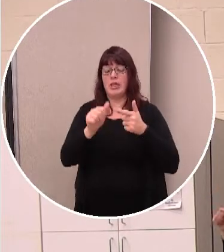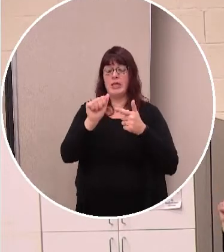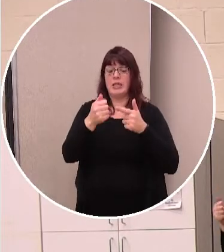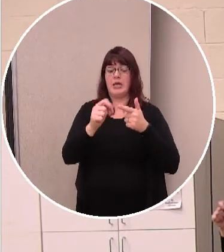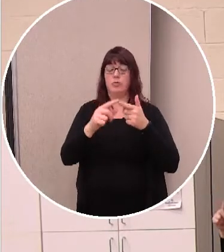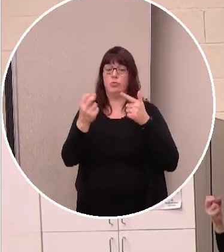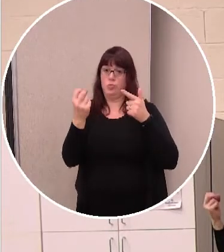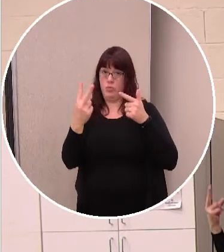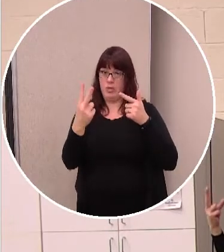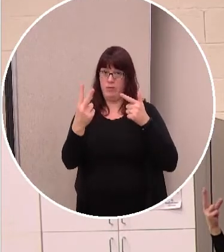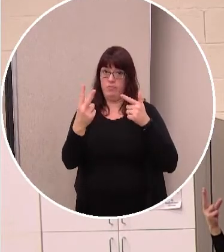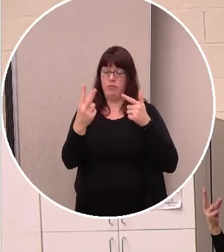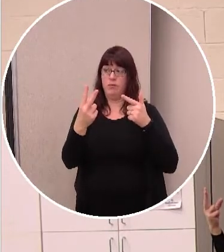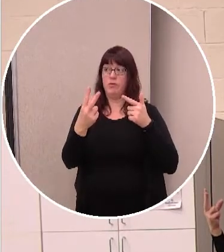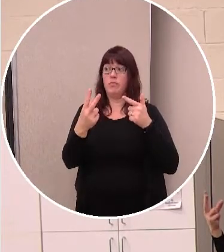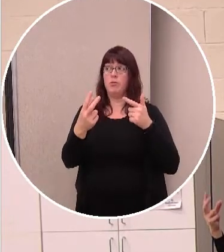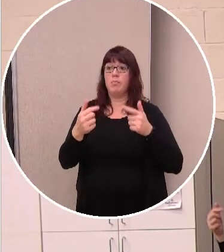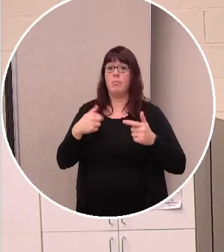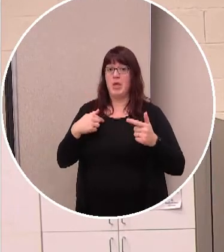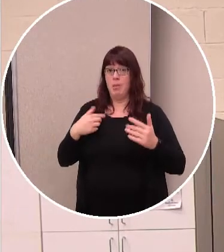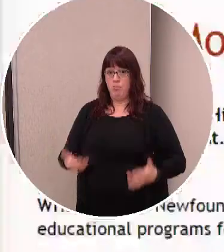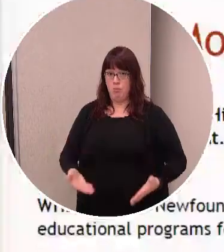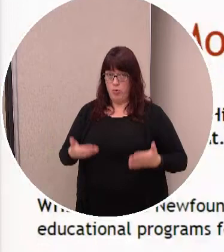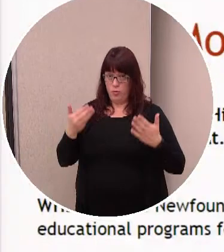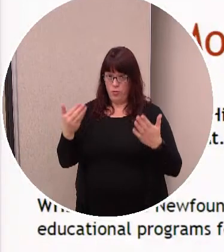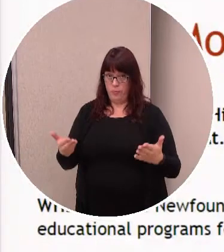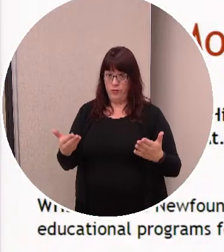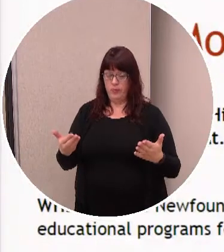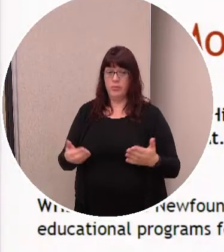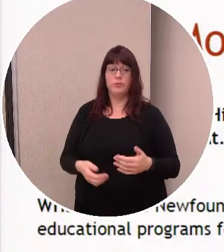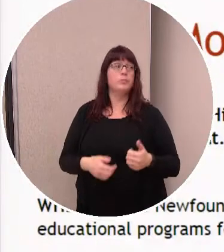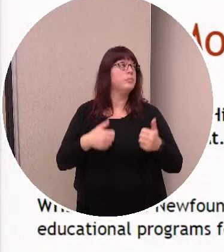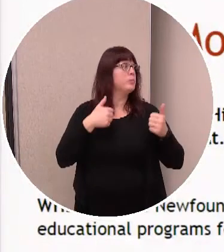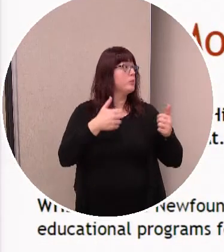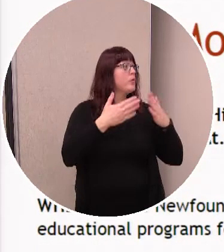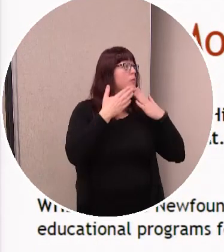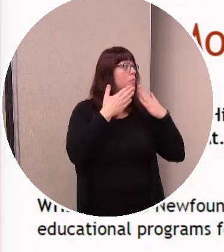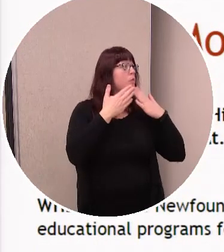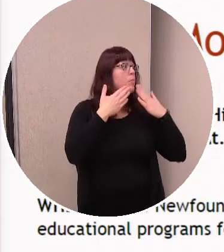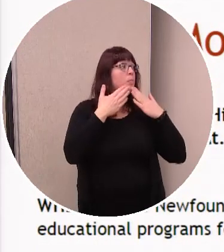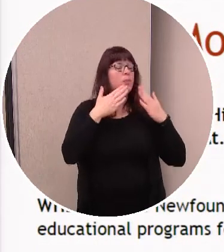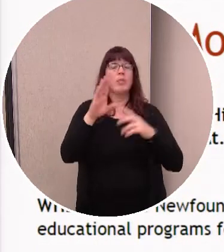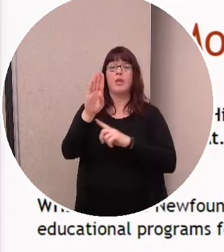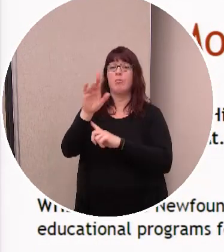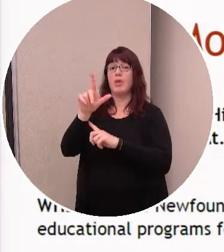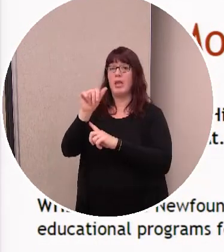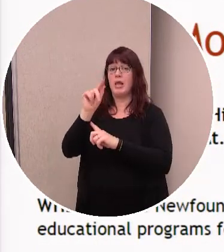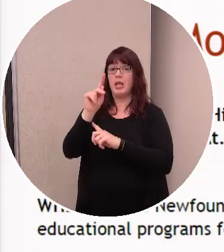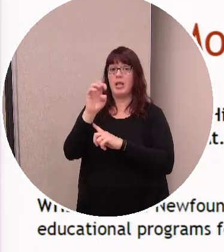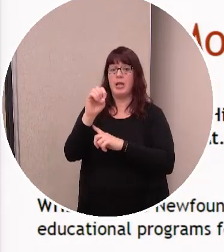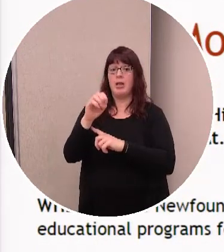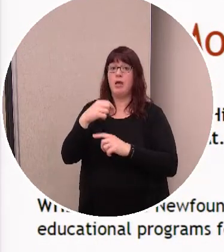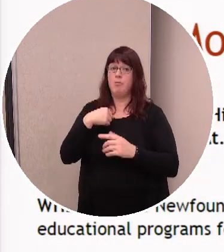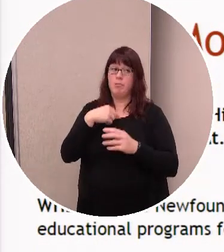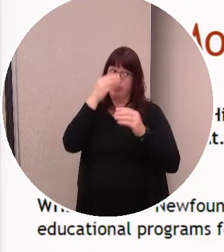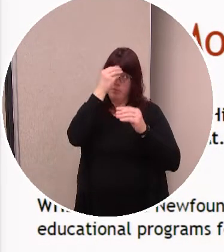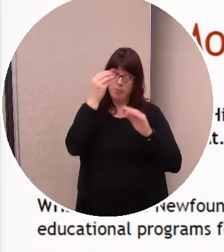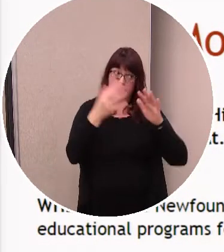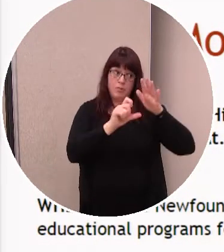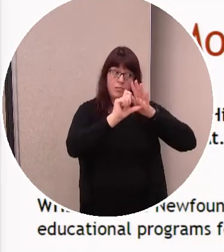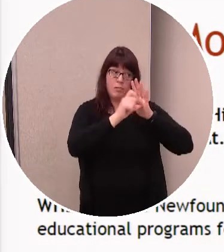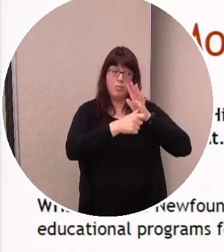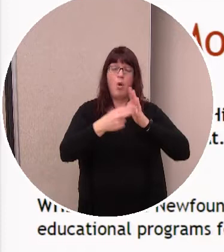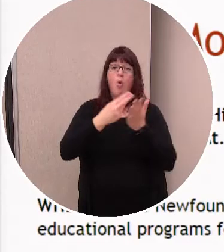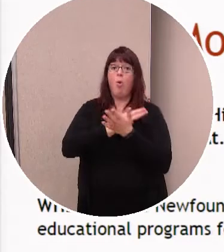to 12. I move that motion. Thank you, Trustee Blake. Just making certain that it's Holy Spirit High